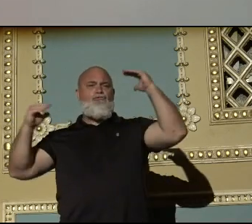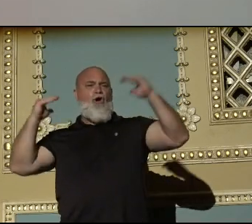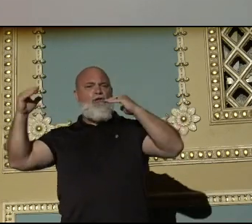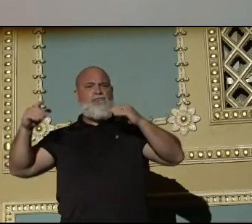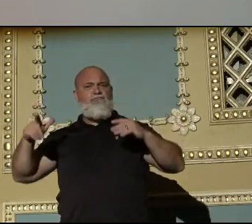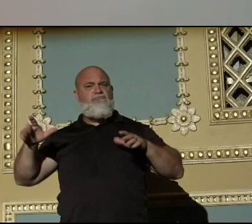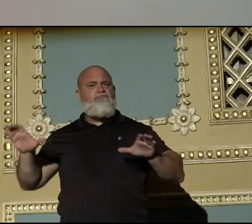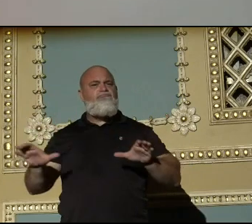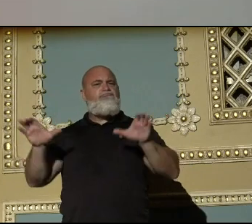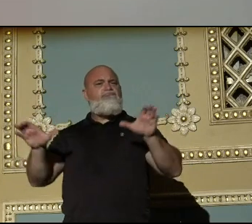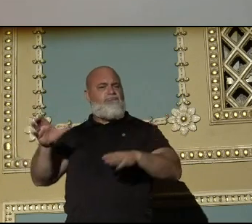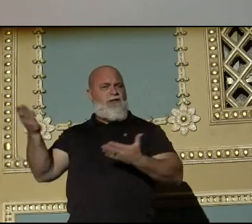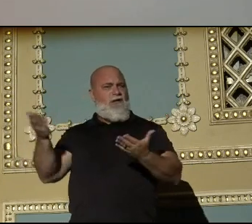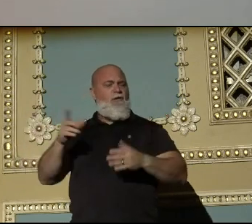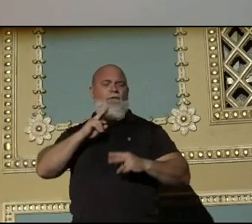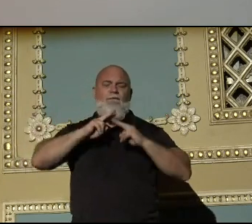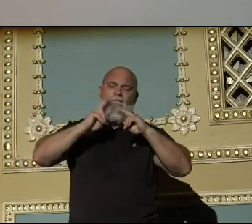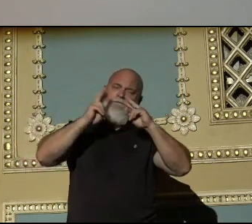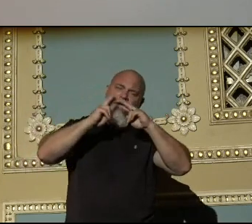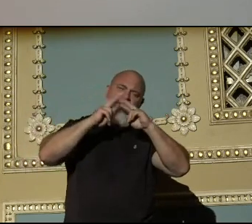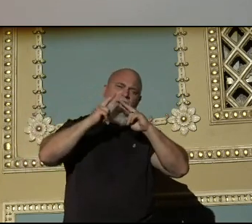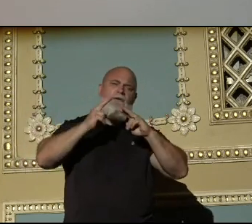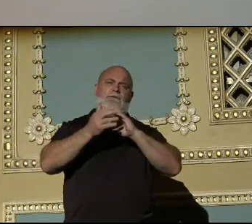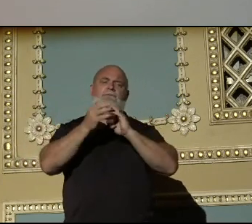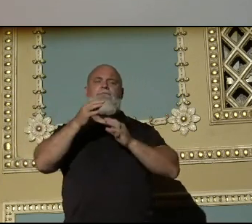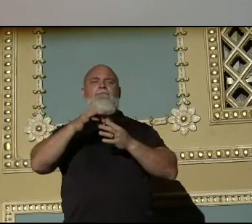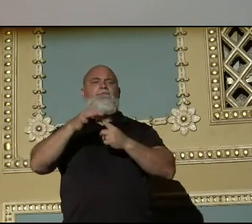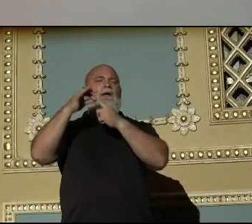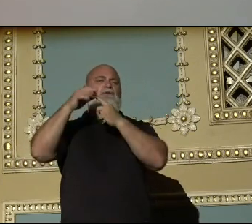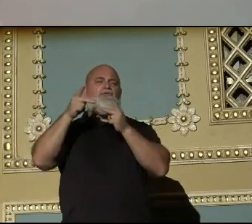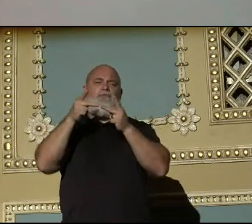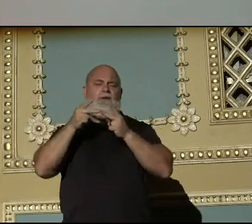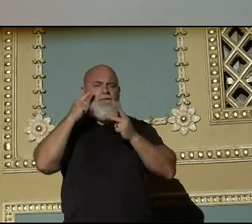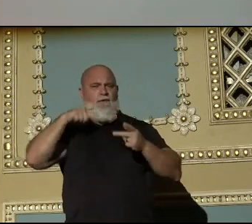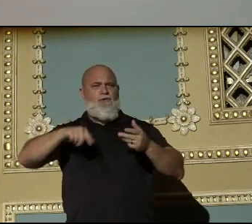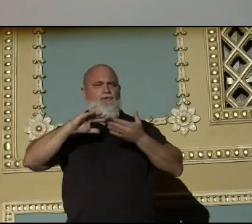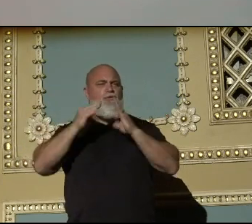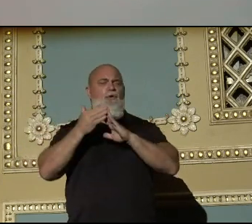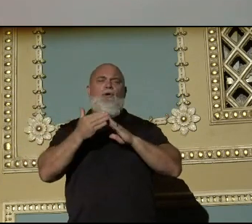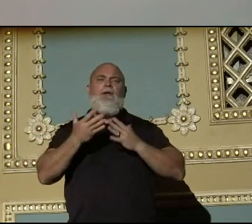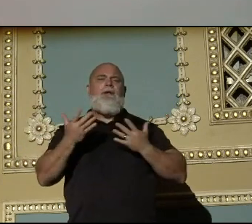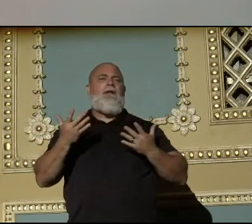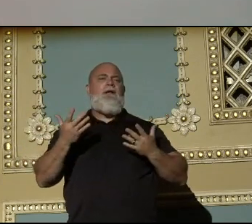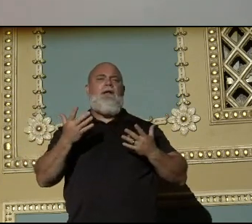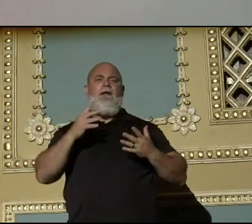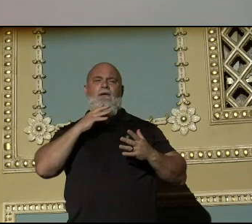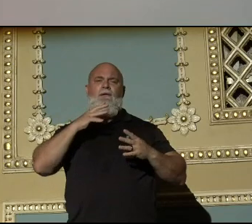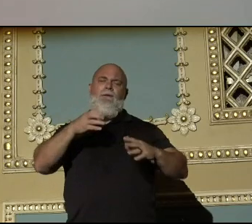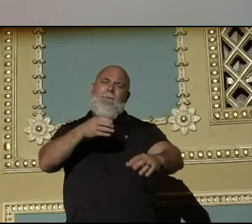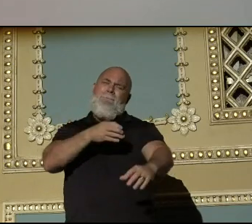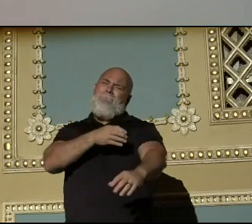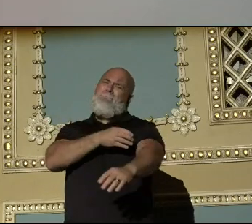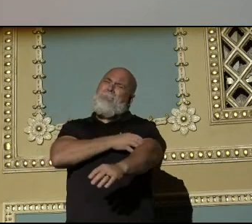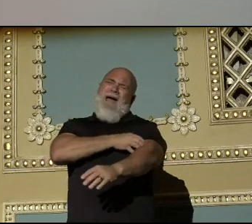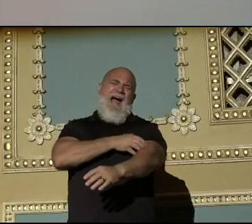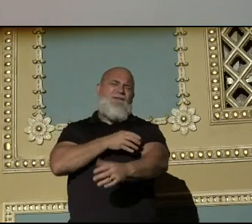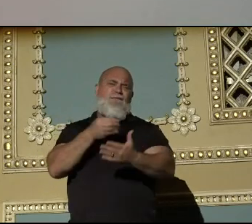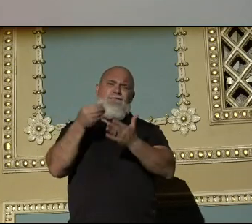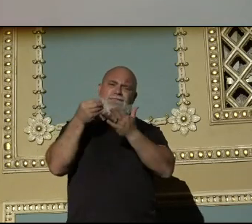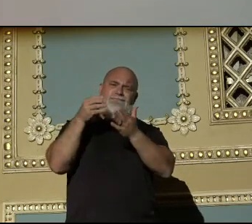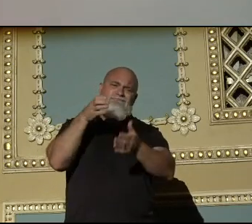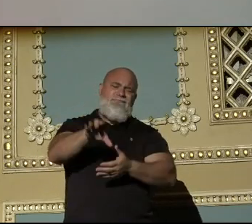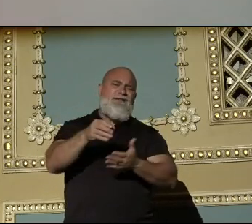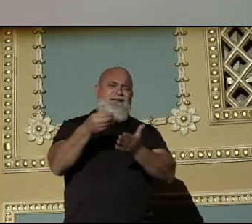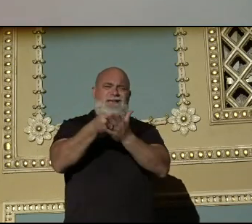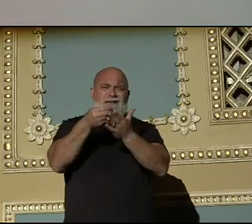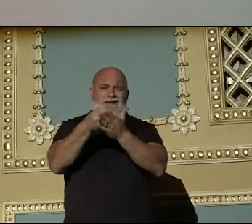It is a very, very special place for this community. And it is a powerful economic engine for the entire